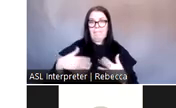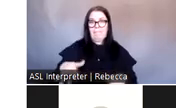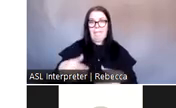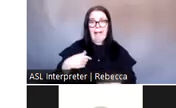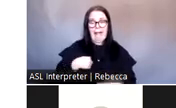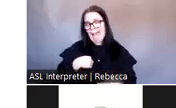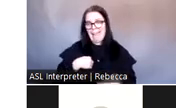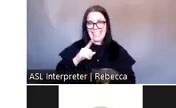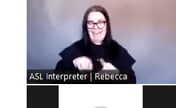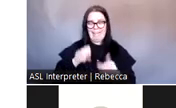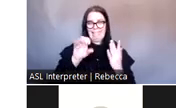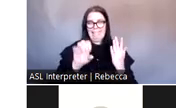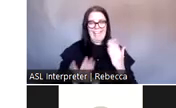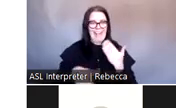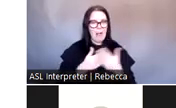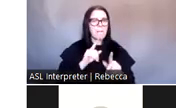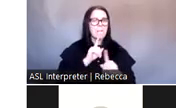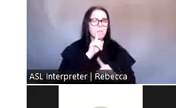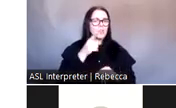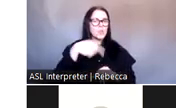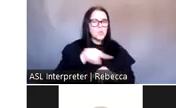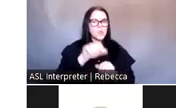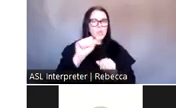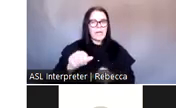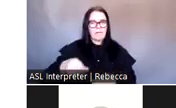read them all out, but I know you'll be able to scroll through the chat and look.